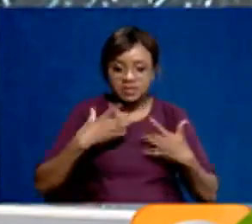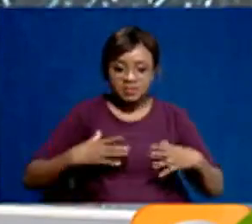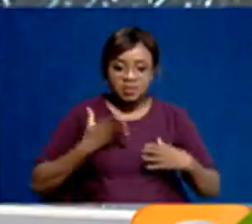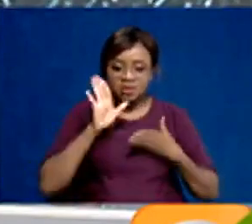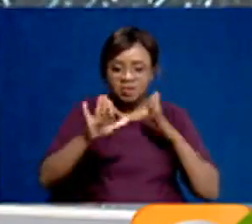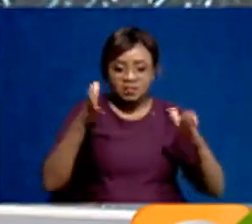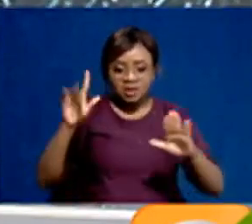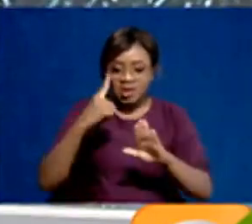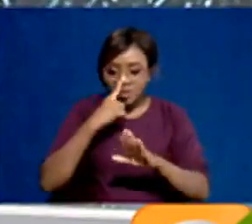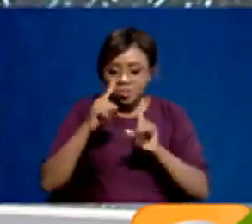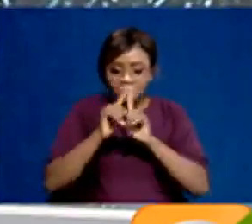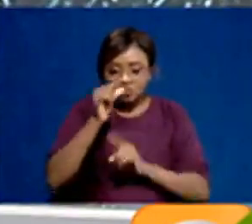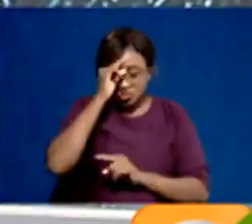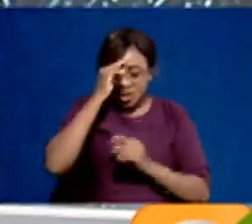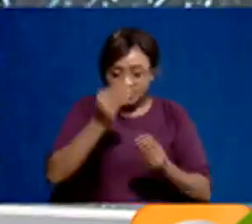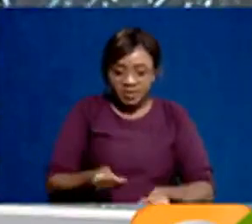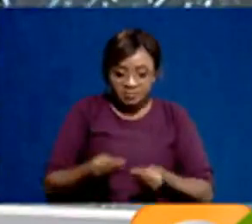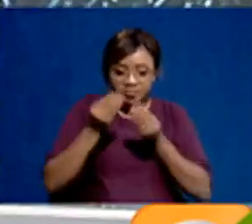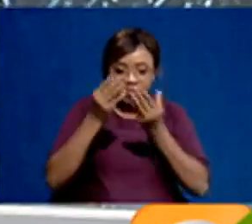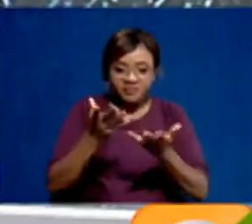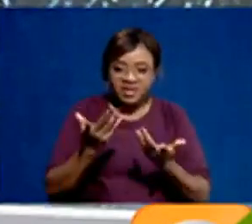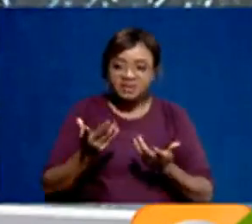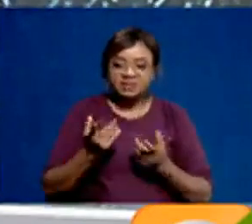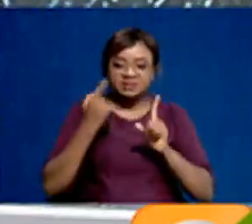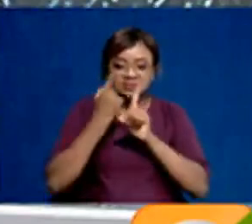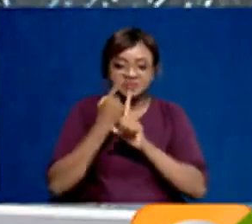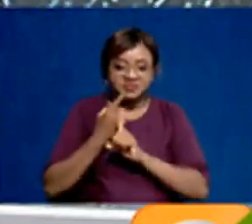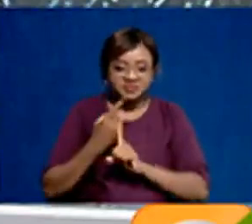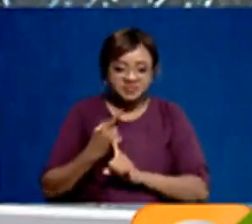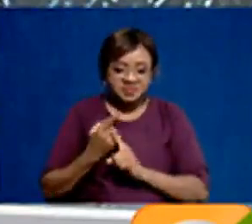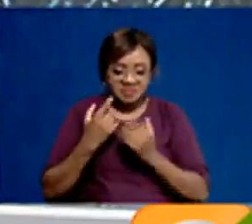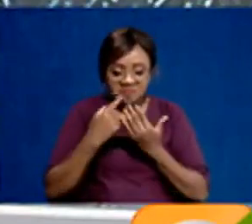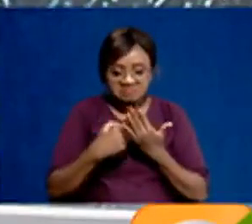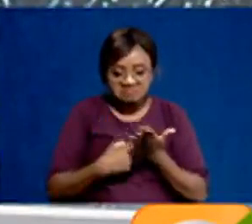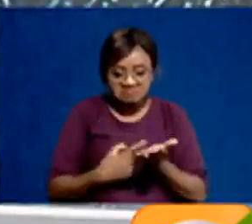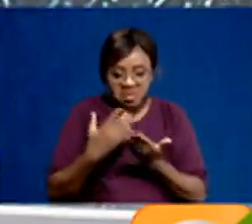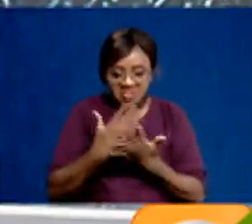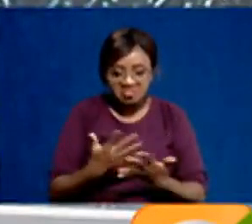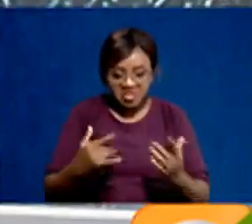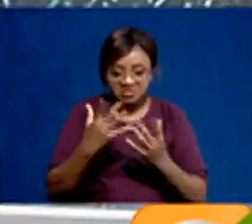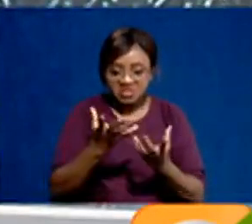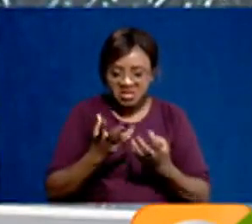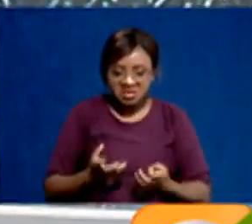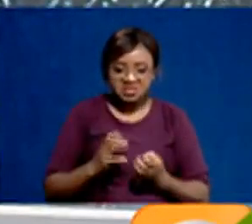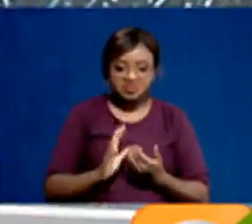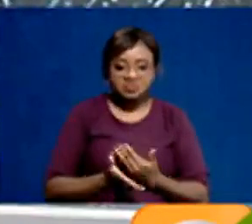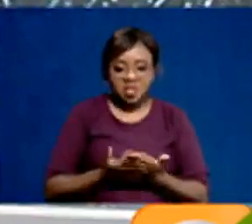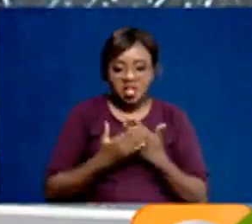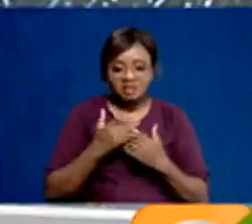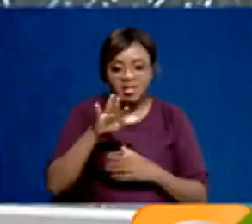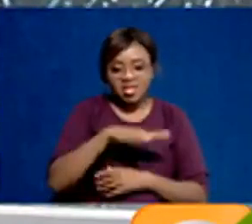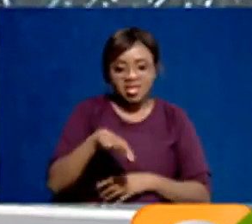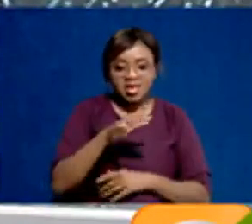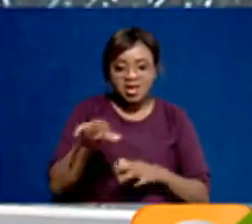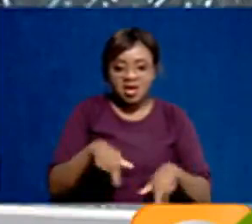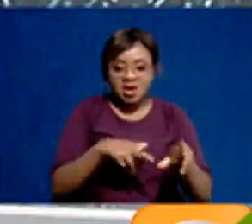homes, with the government providing iron sheets and tents in Tana River County, which bore the brunt of the floods. And as